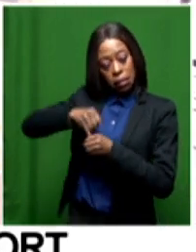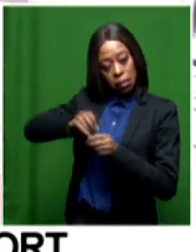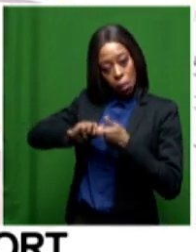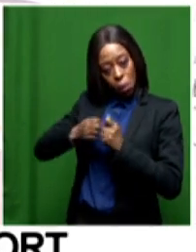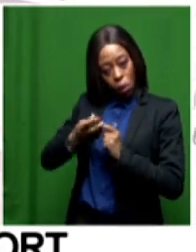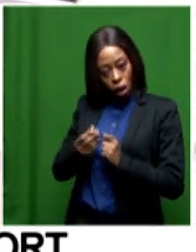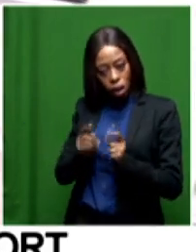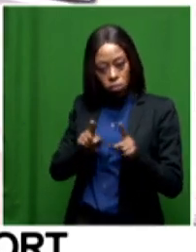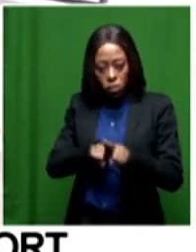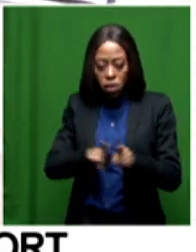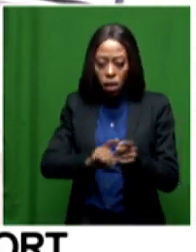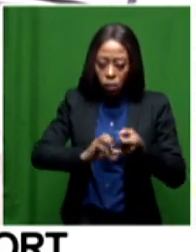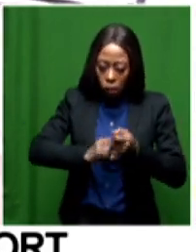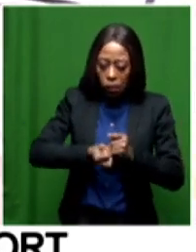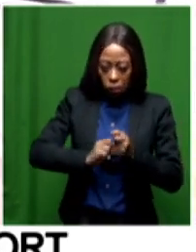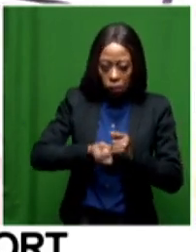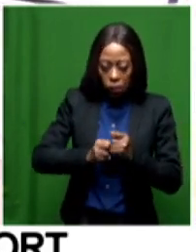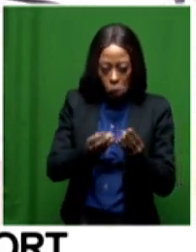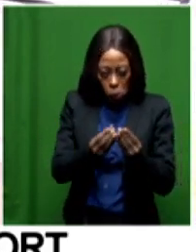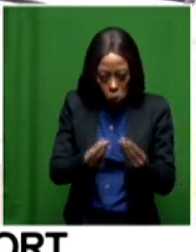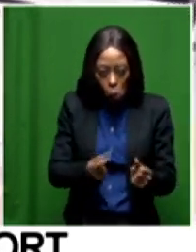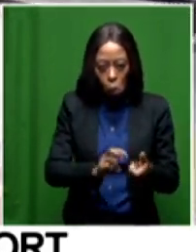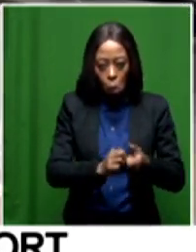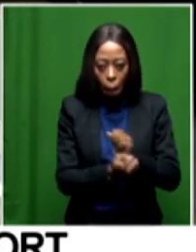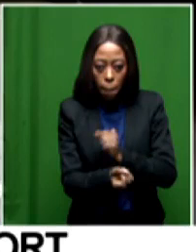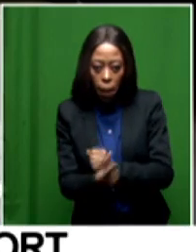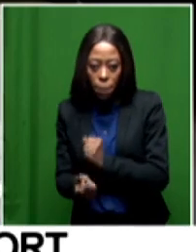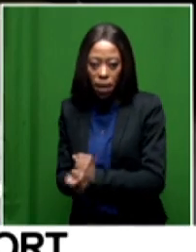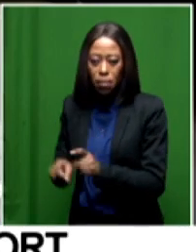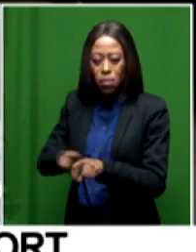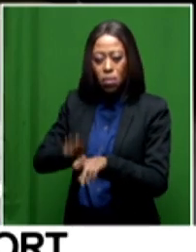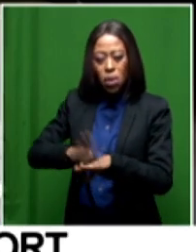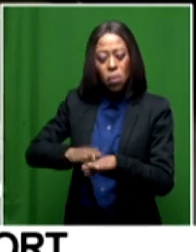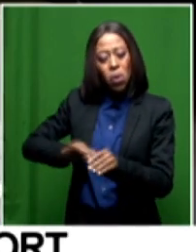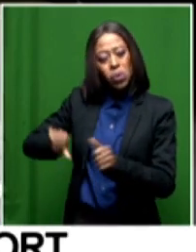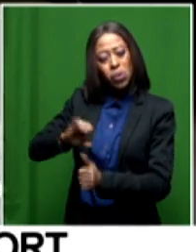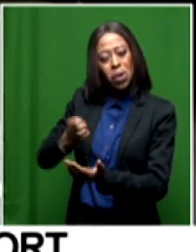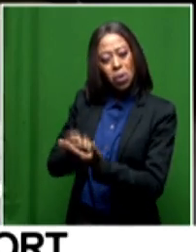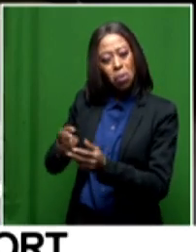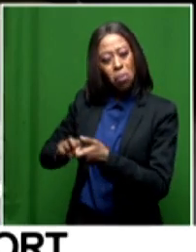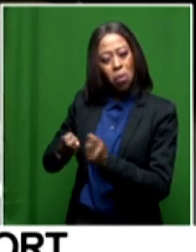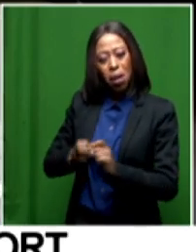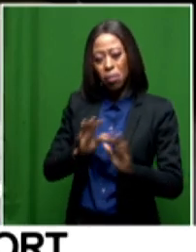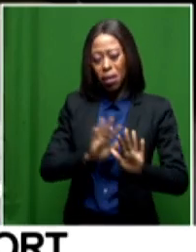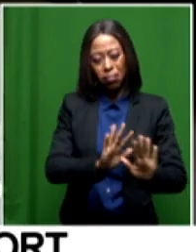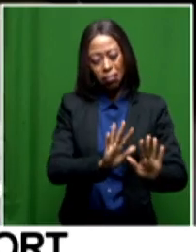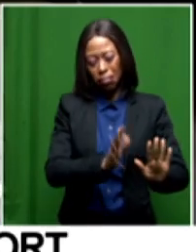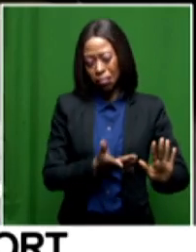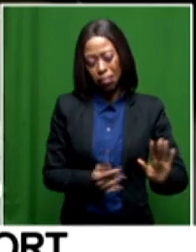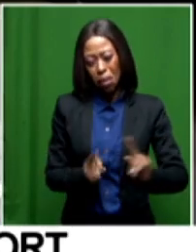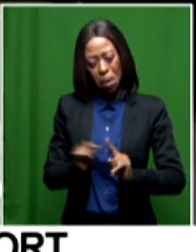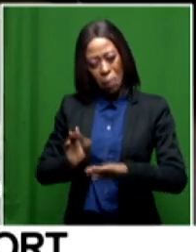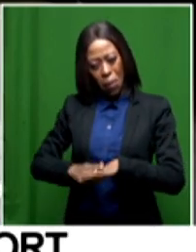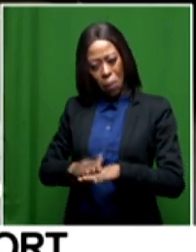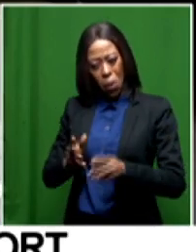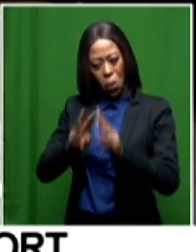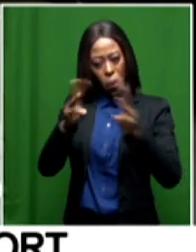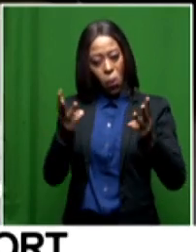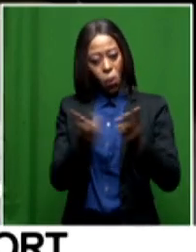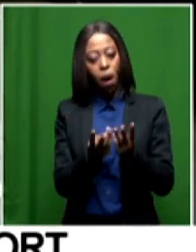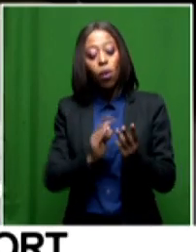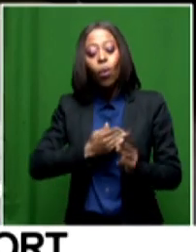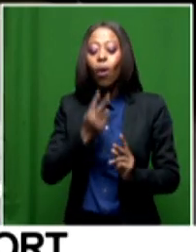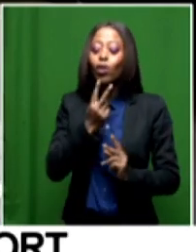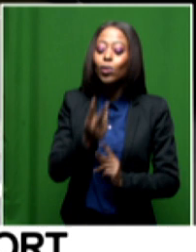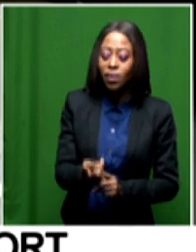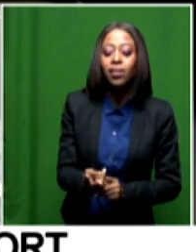all trying very, very hard to sort those out, and those are more socio-economic problems. But for the rest of it, I think the world wants to